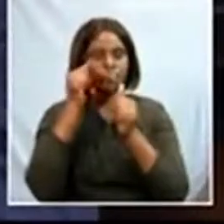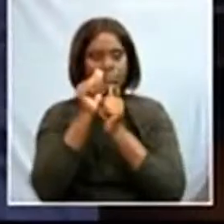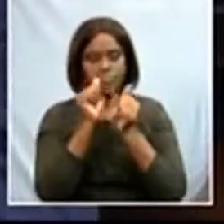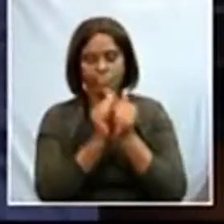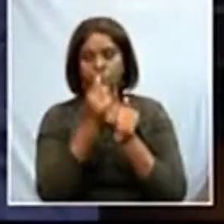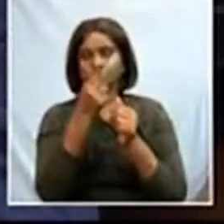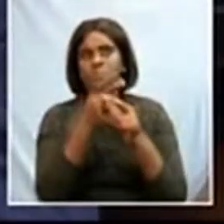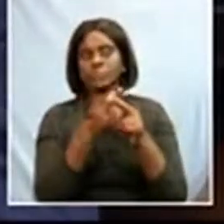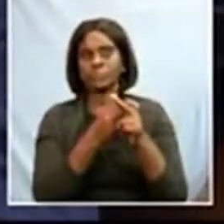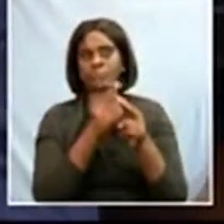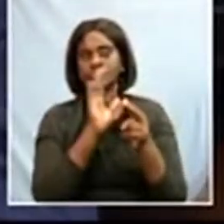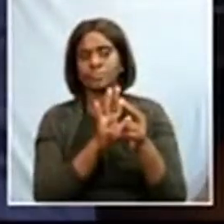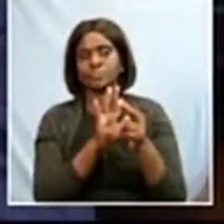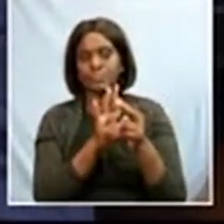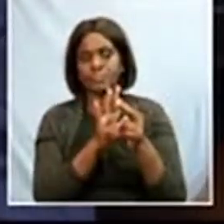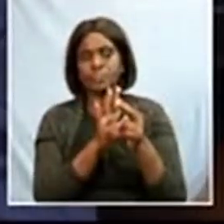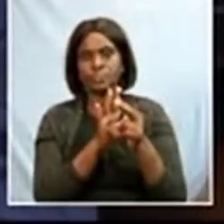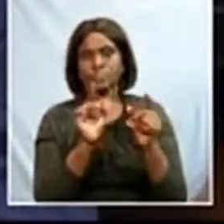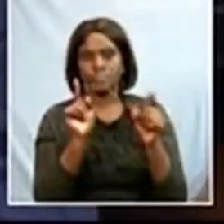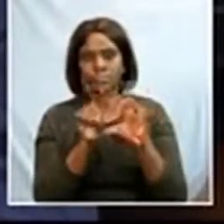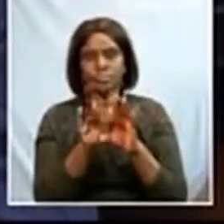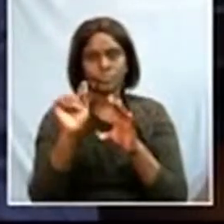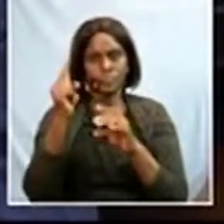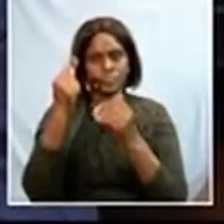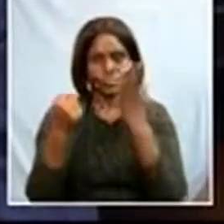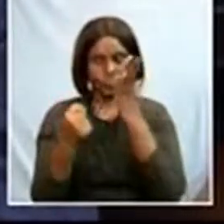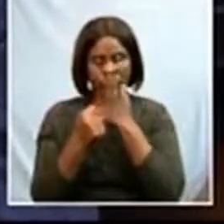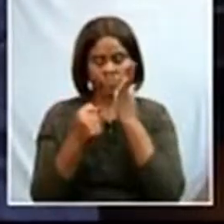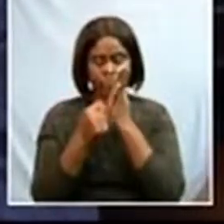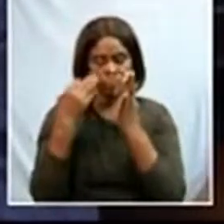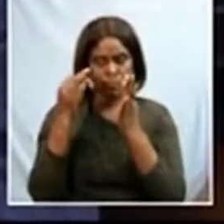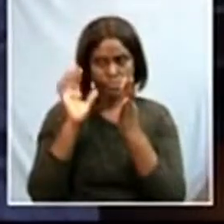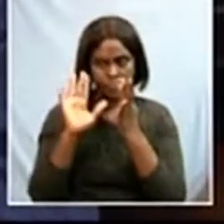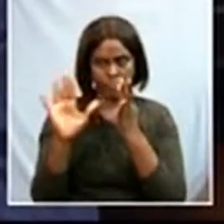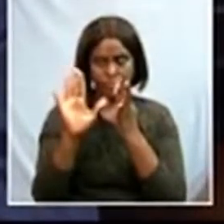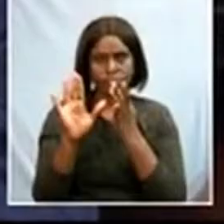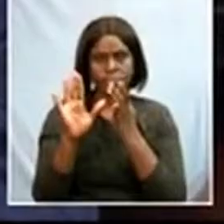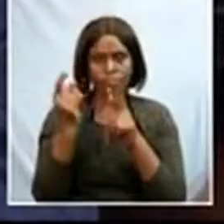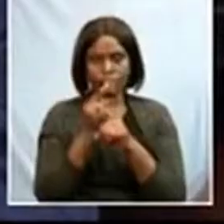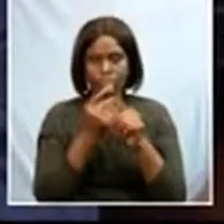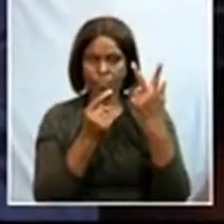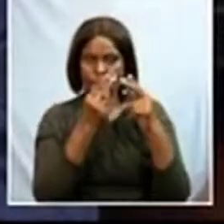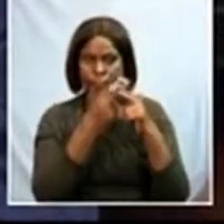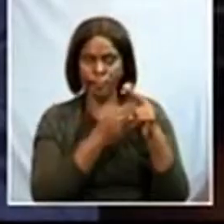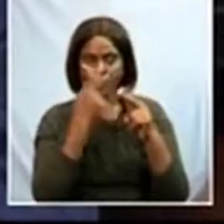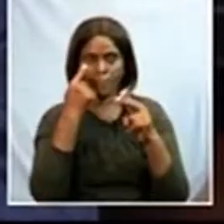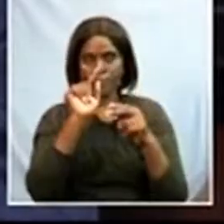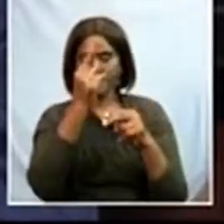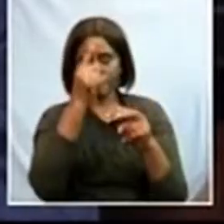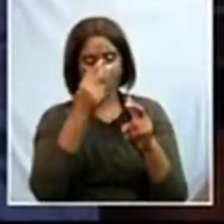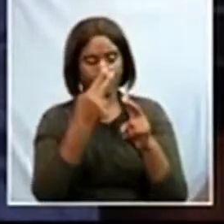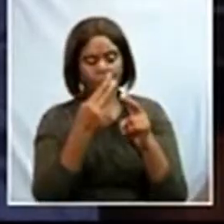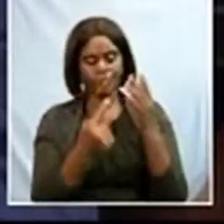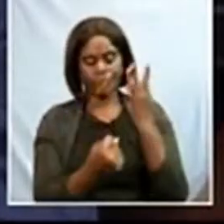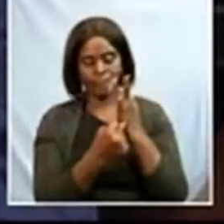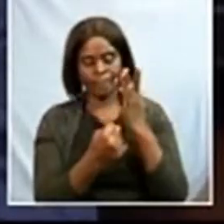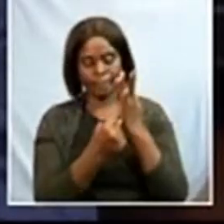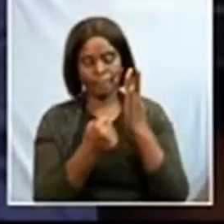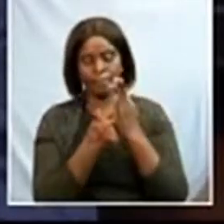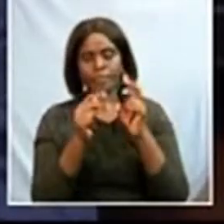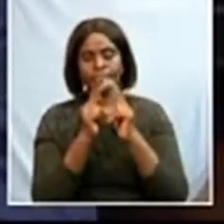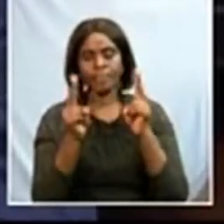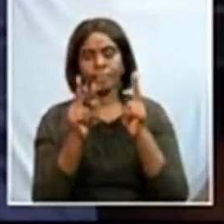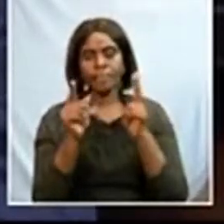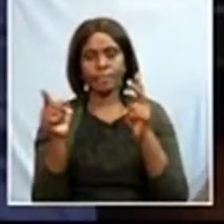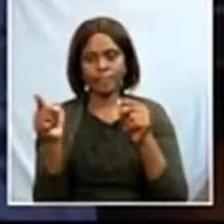months in the first term of their, out of the 3 months for the first term. And so